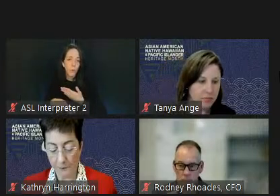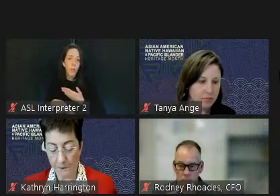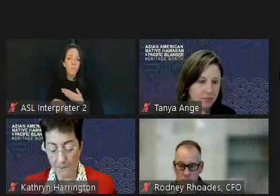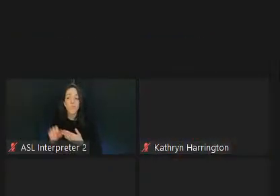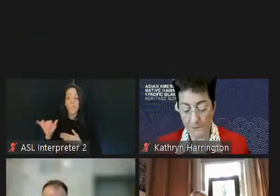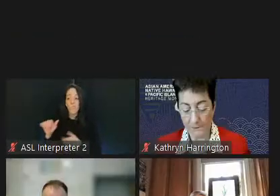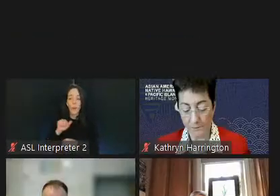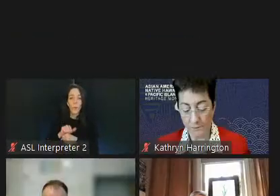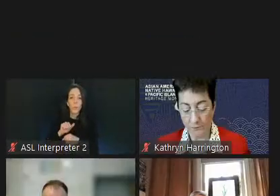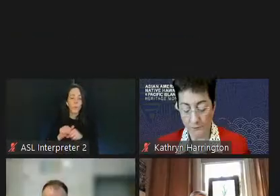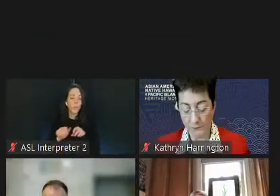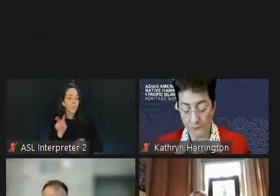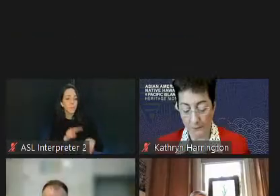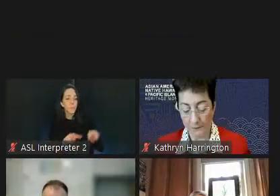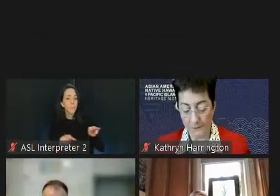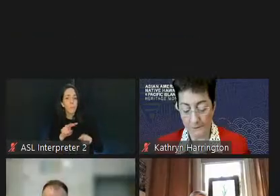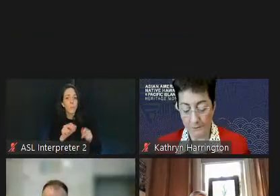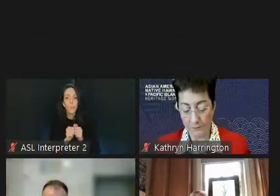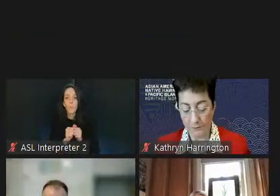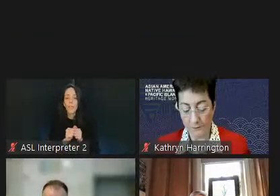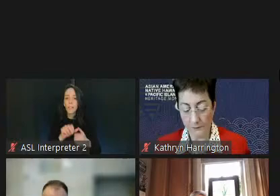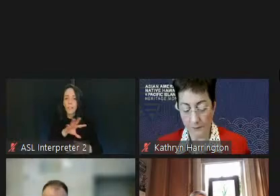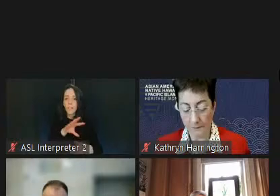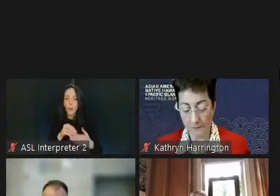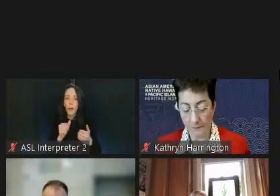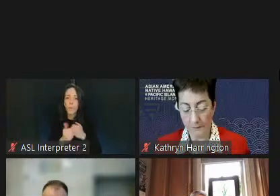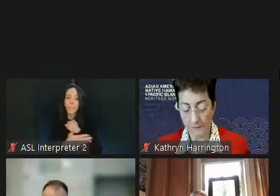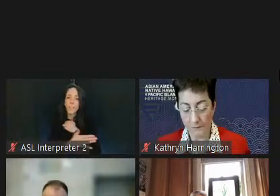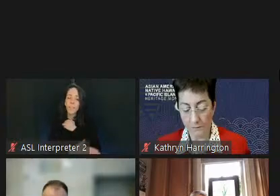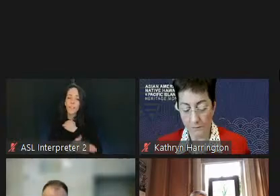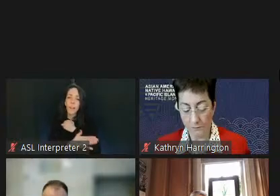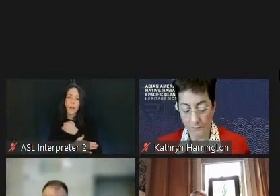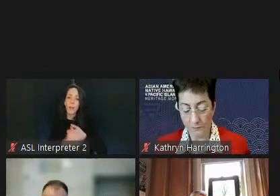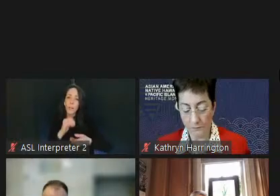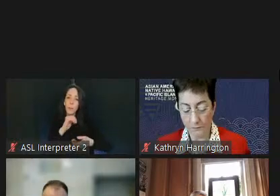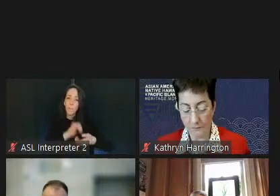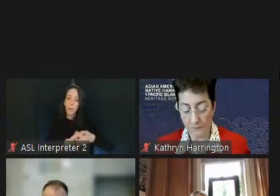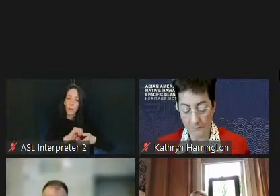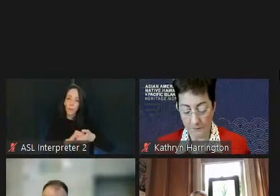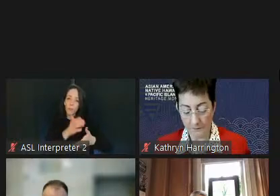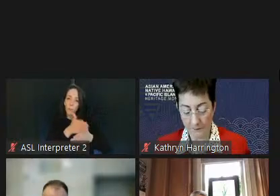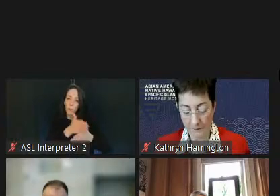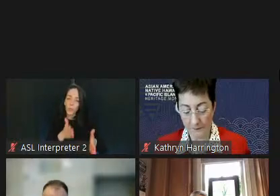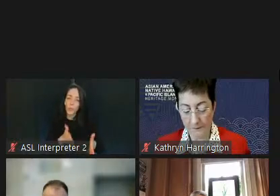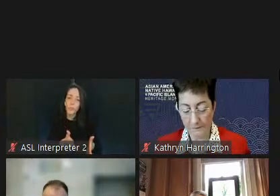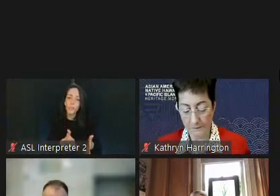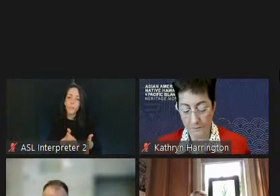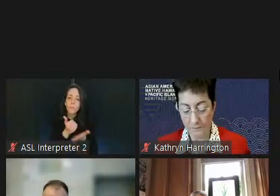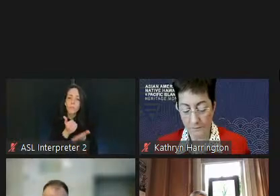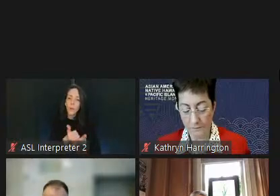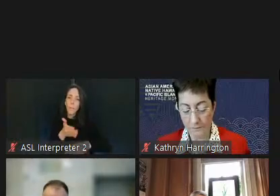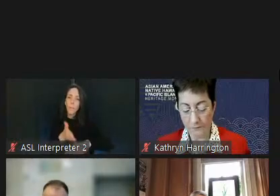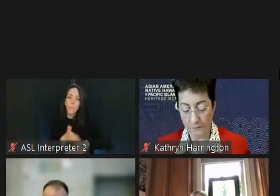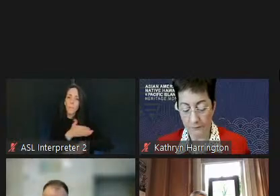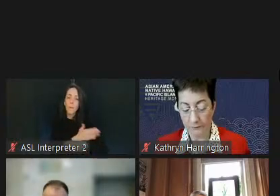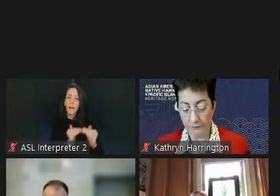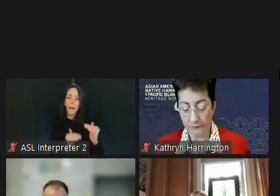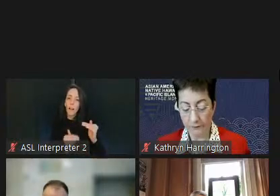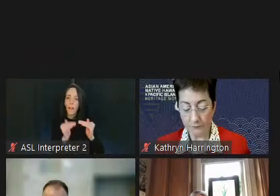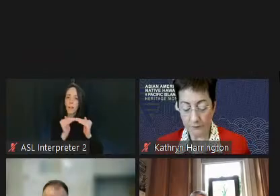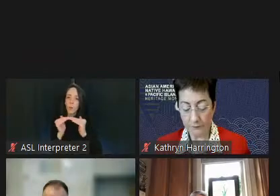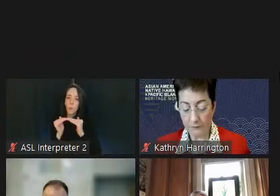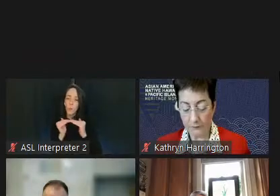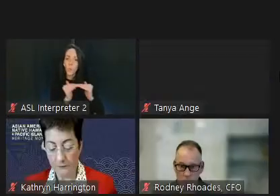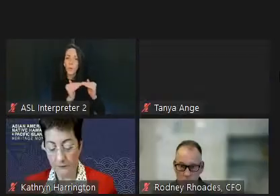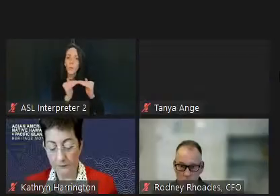at engagement with county partners to help advance equitable economic recovery and understand the broad and